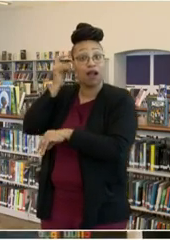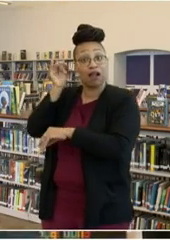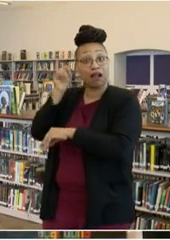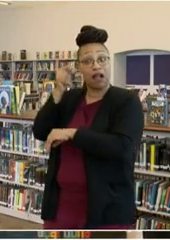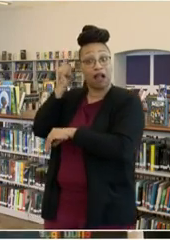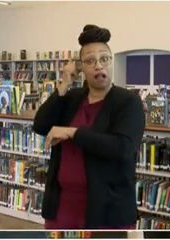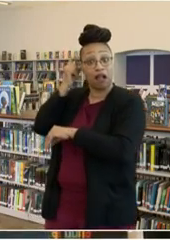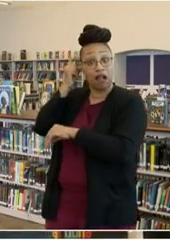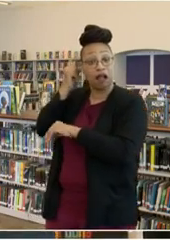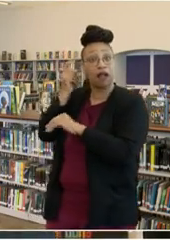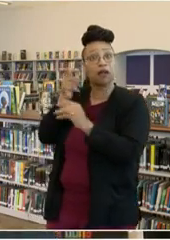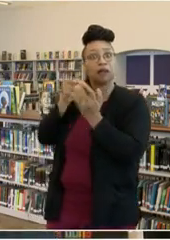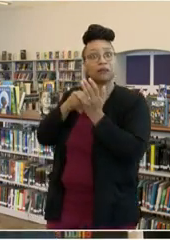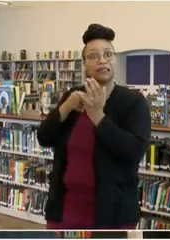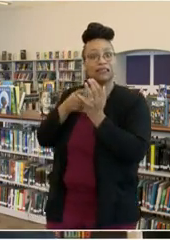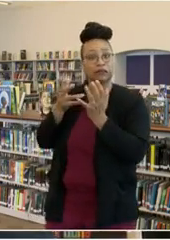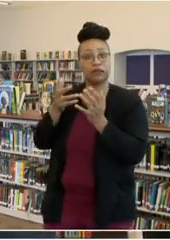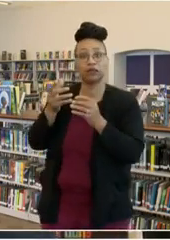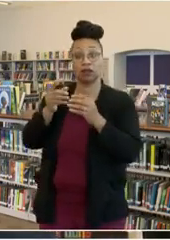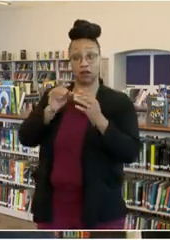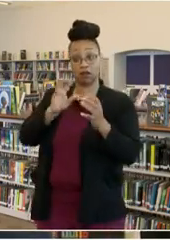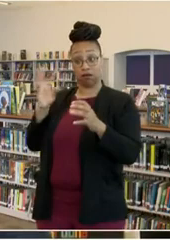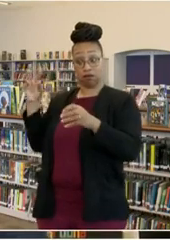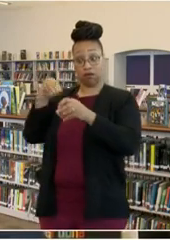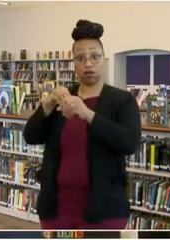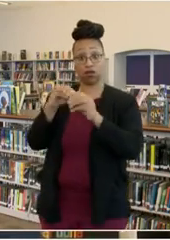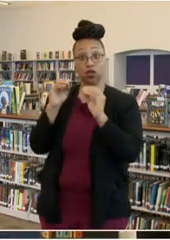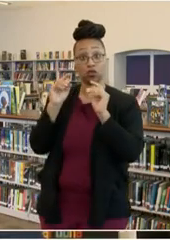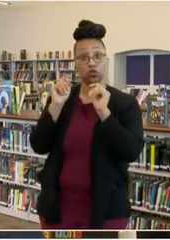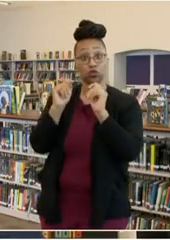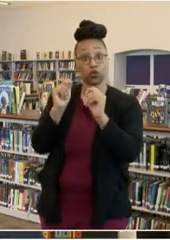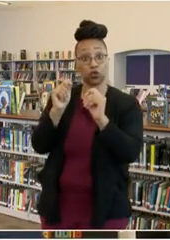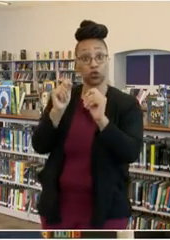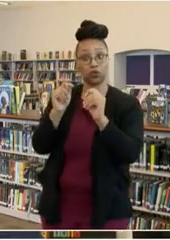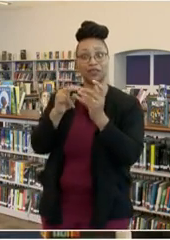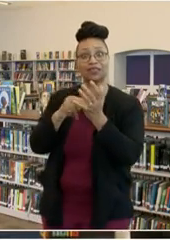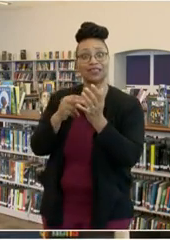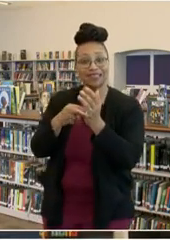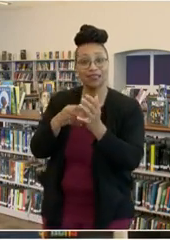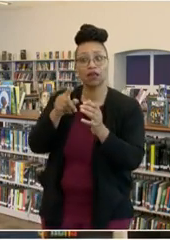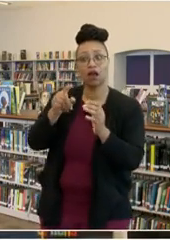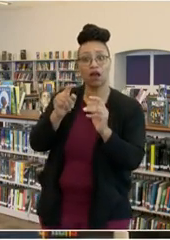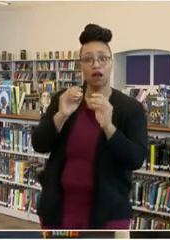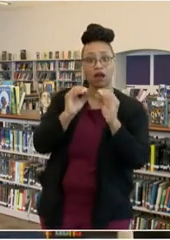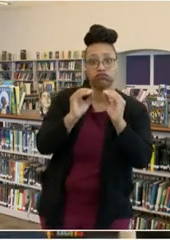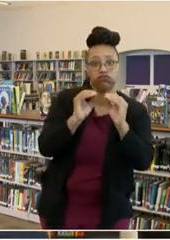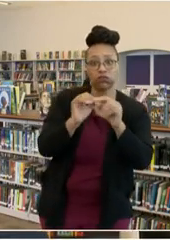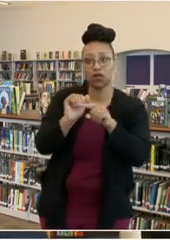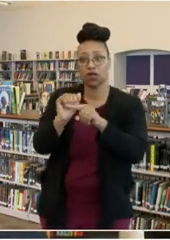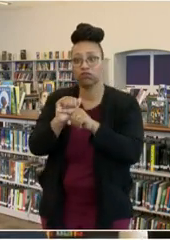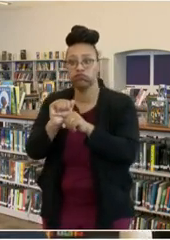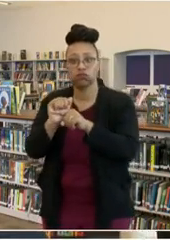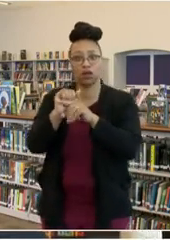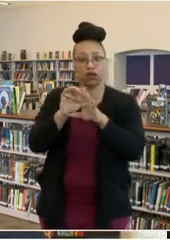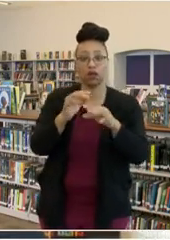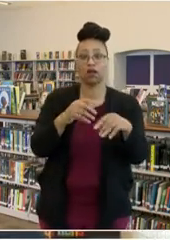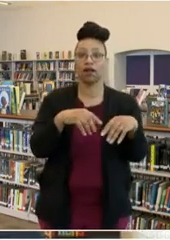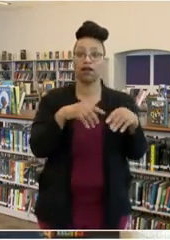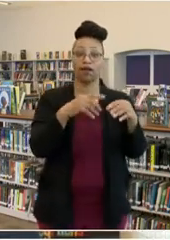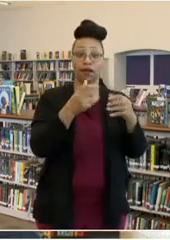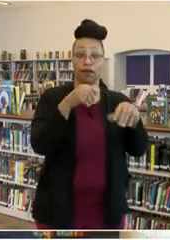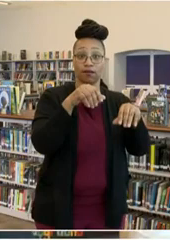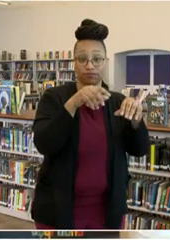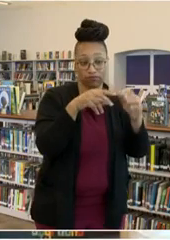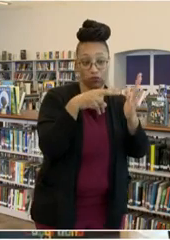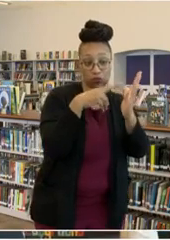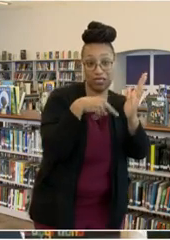also to our partners as well. A great example is the literacy lab, one that was called out earlier. They have participated